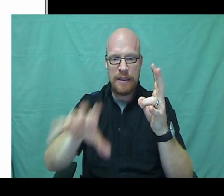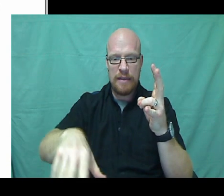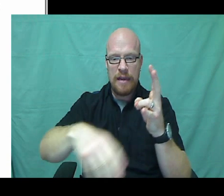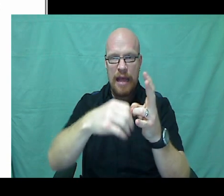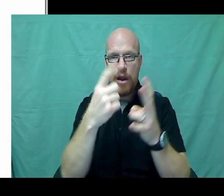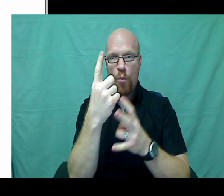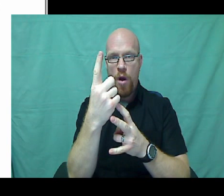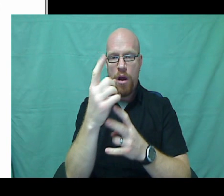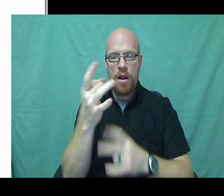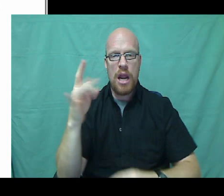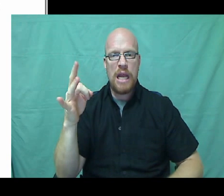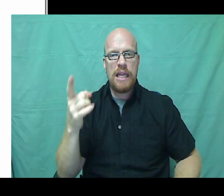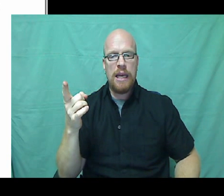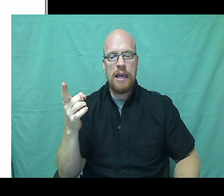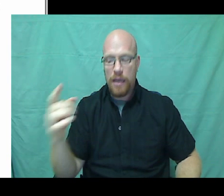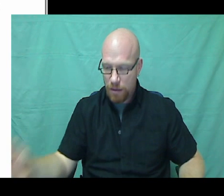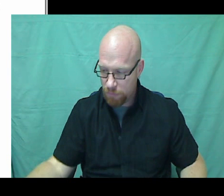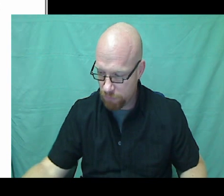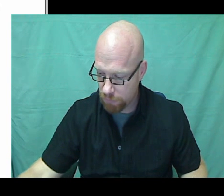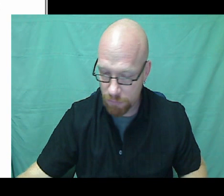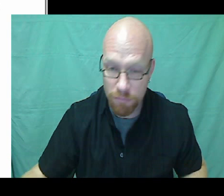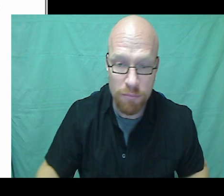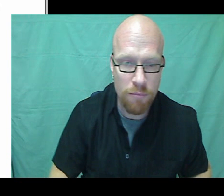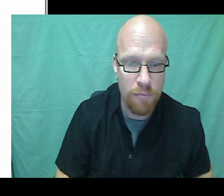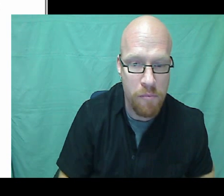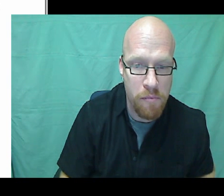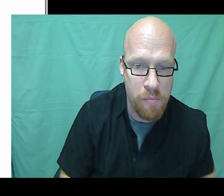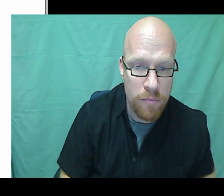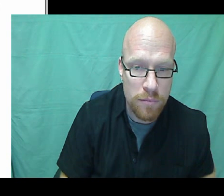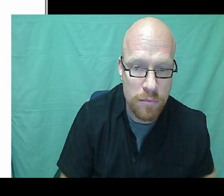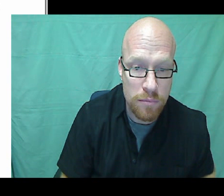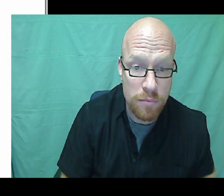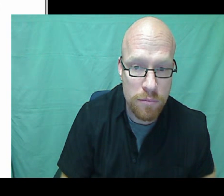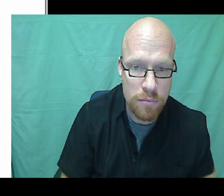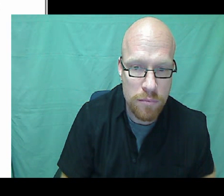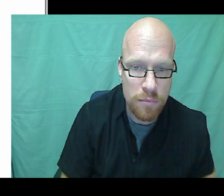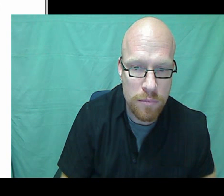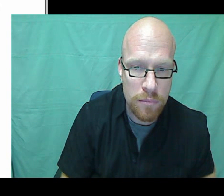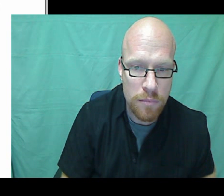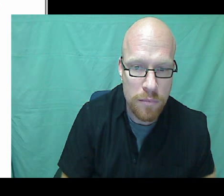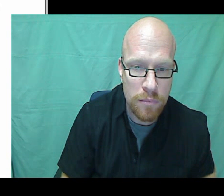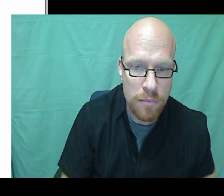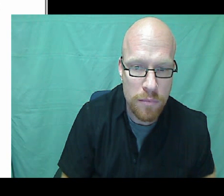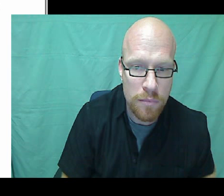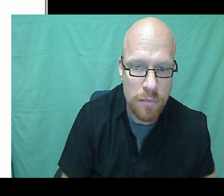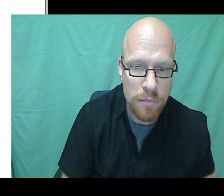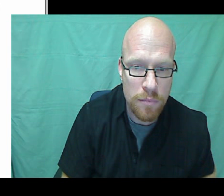1 more is 18. That's our final answer. X